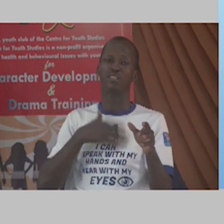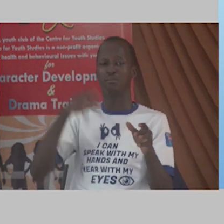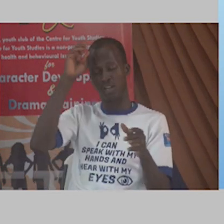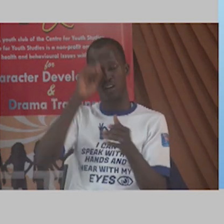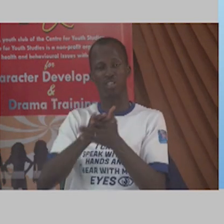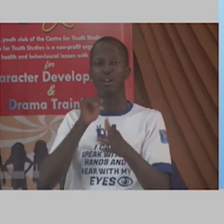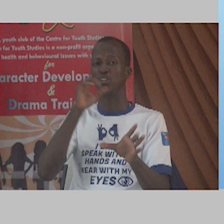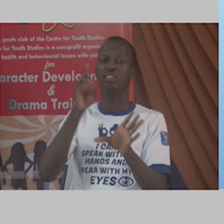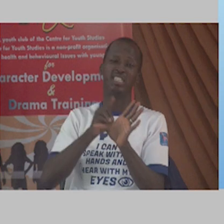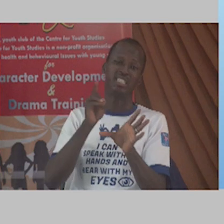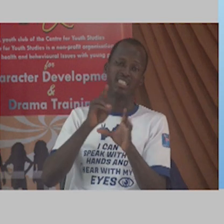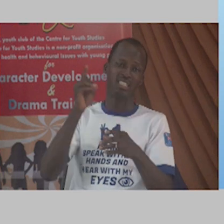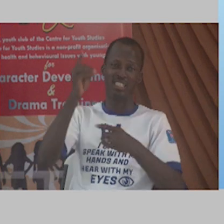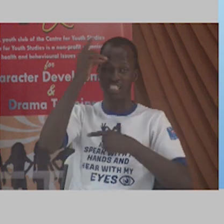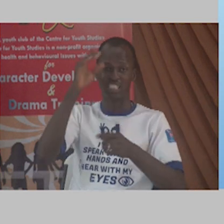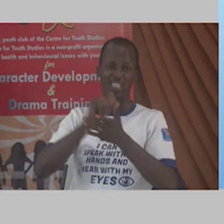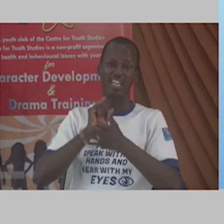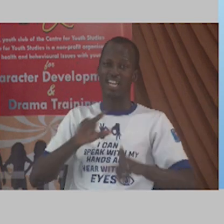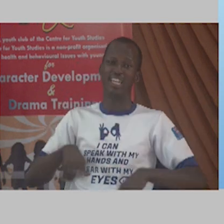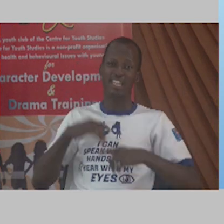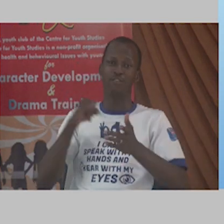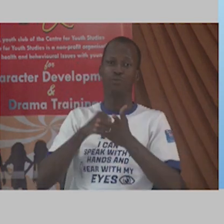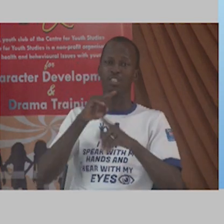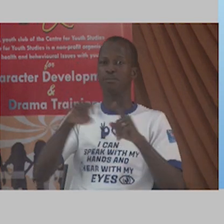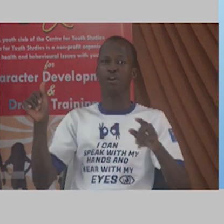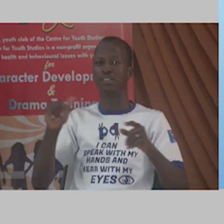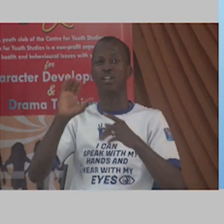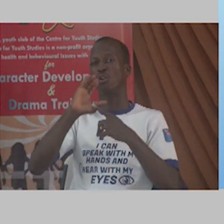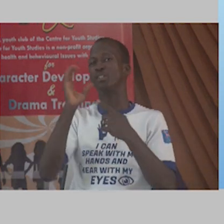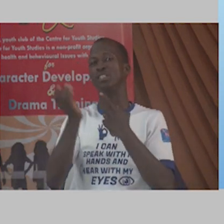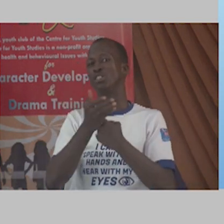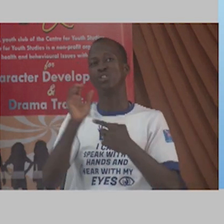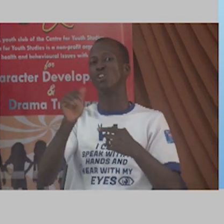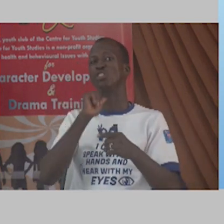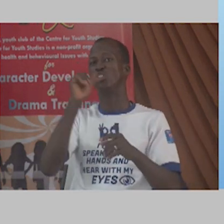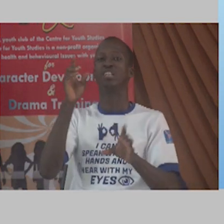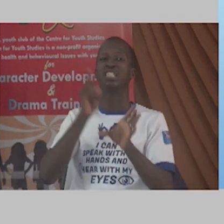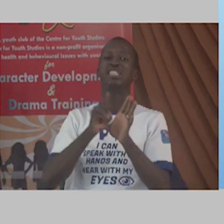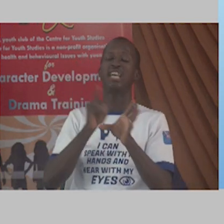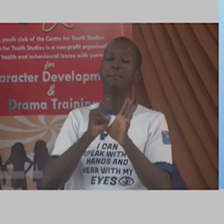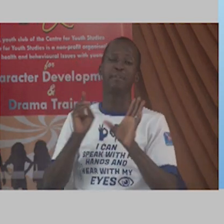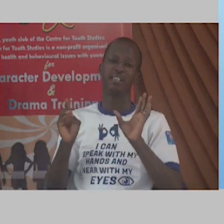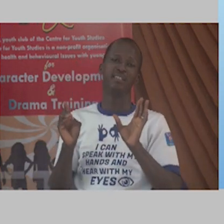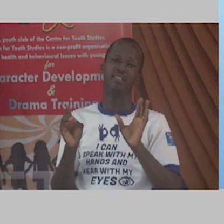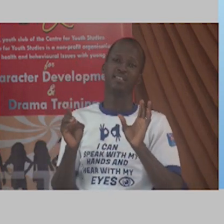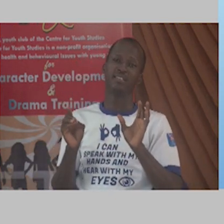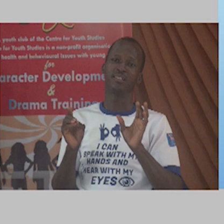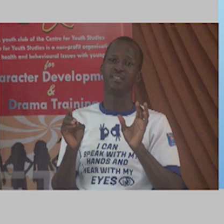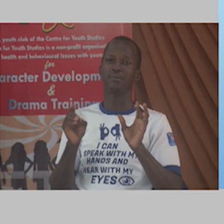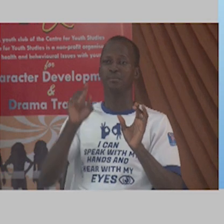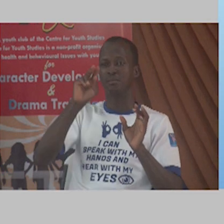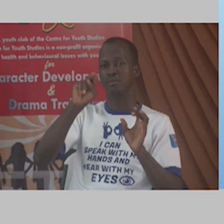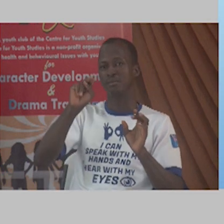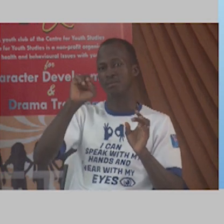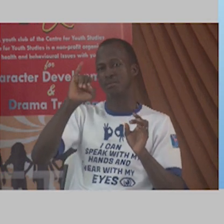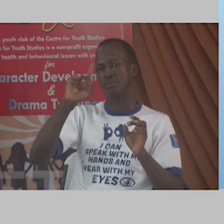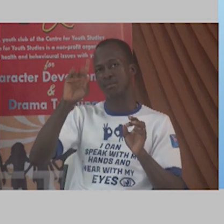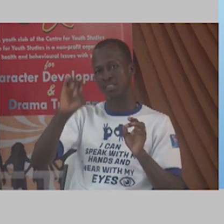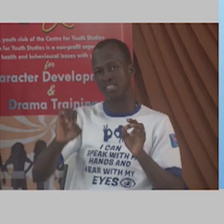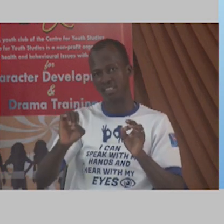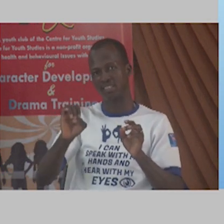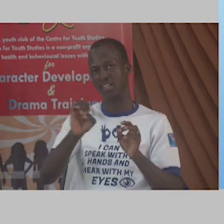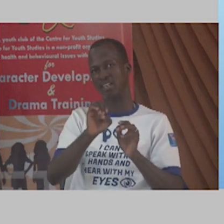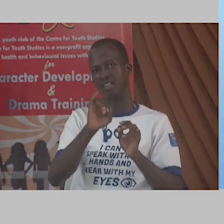that I live with, it's a condition. So, and not disability first. Nike, a person